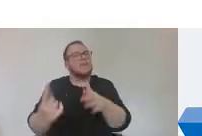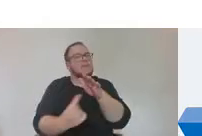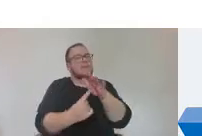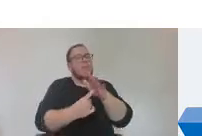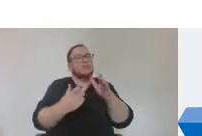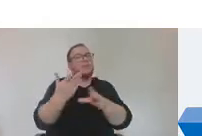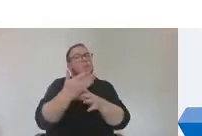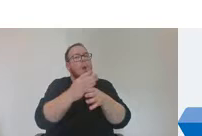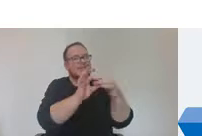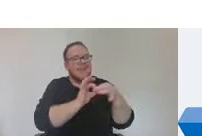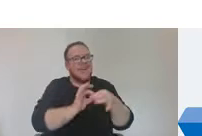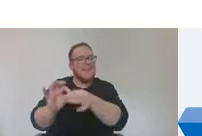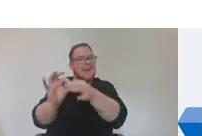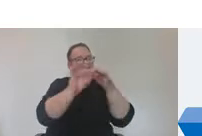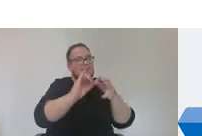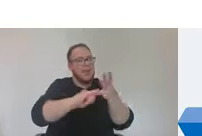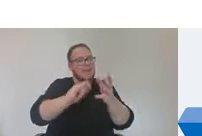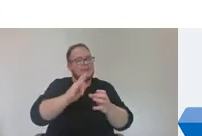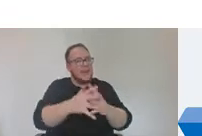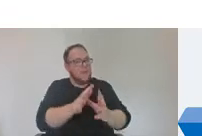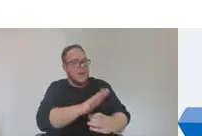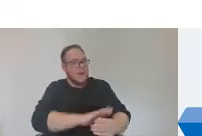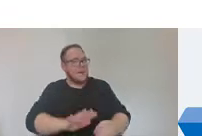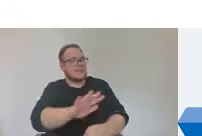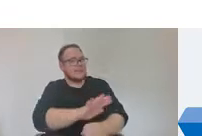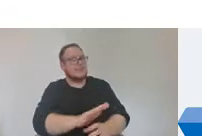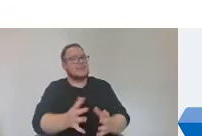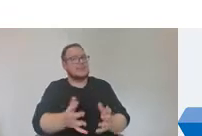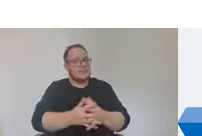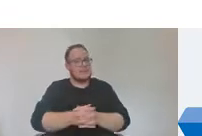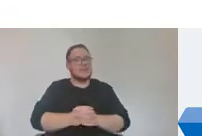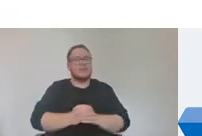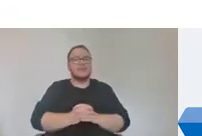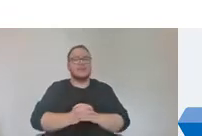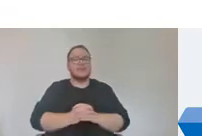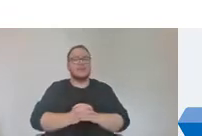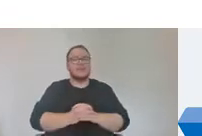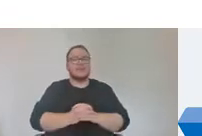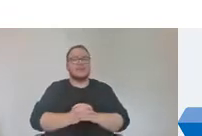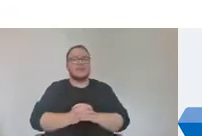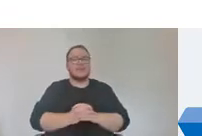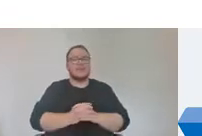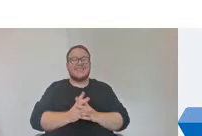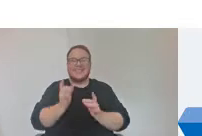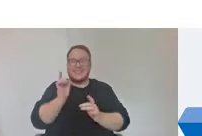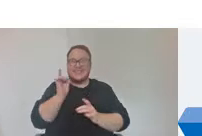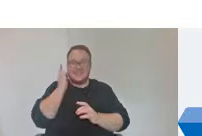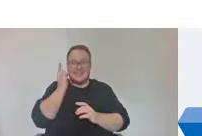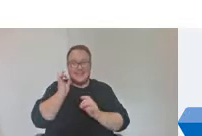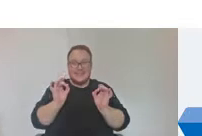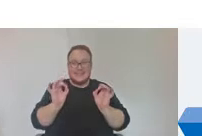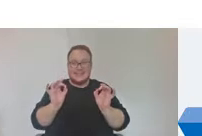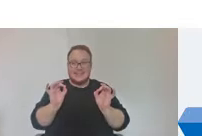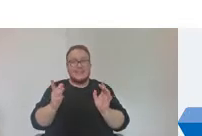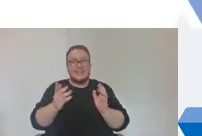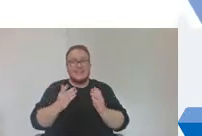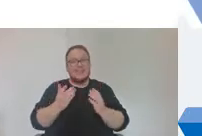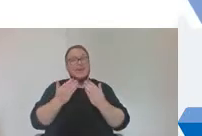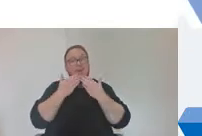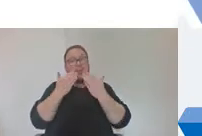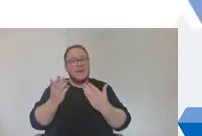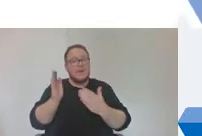we can ensure that happens. I think that's probably all I want to say for now. So thank you very